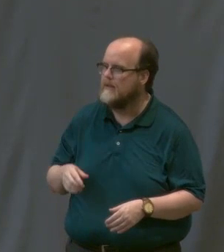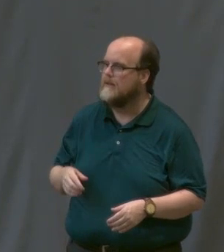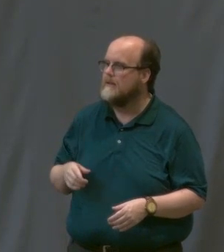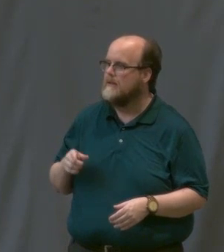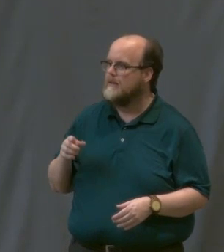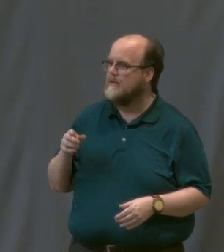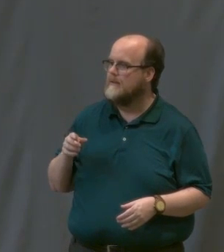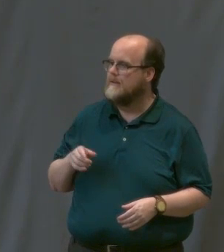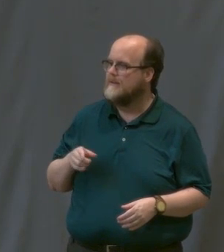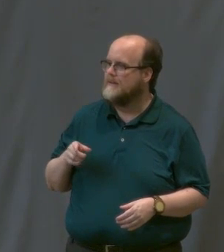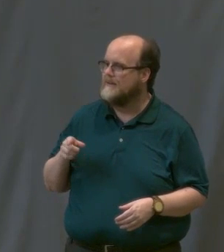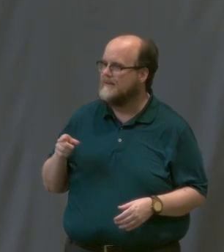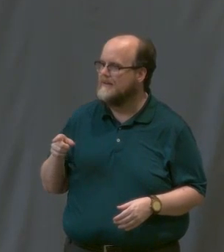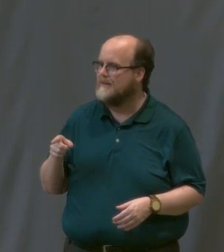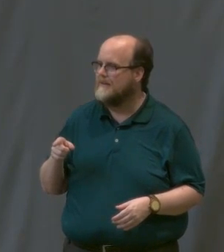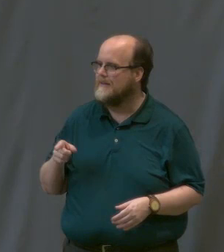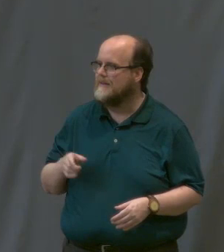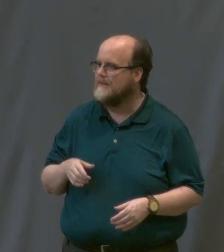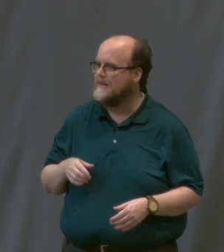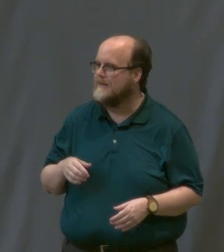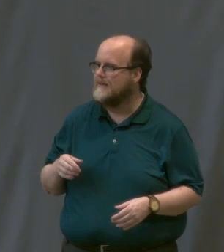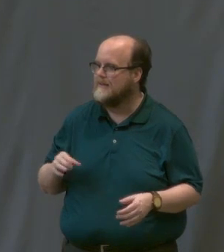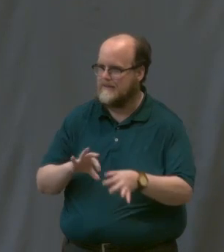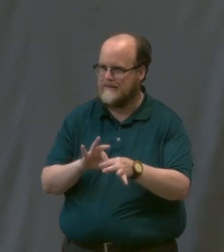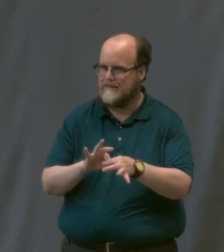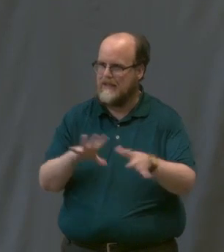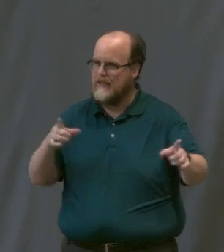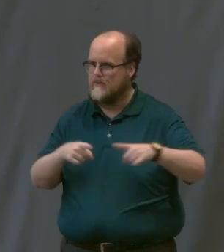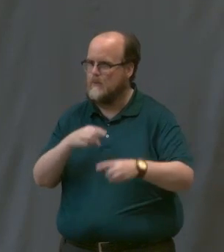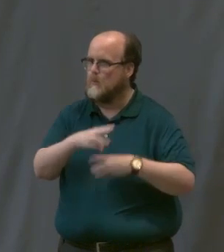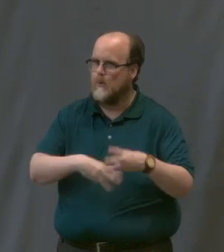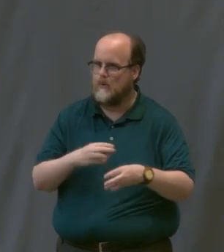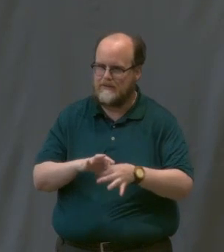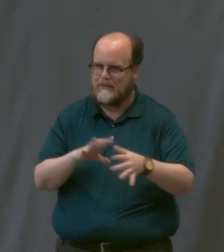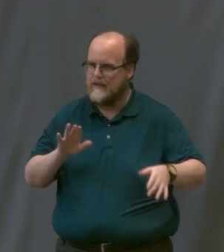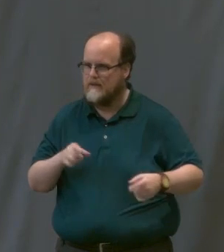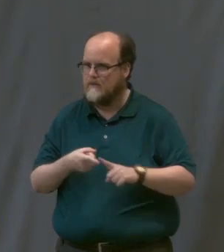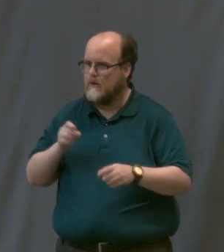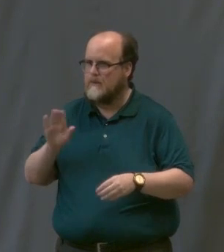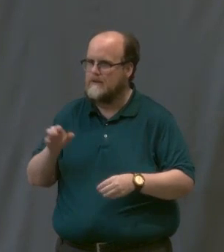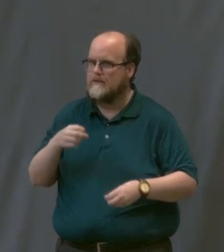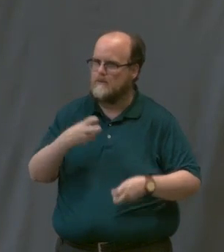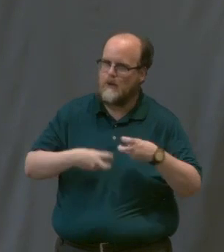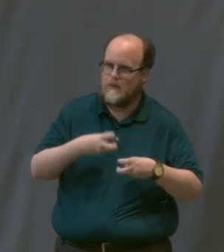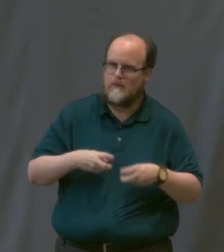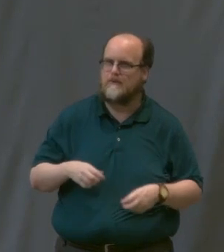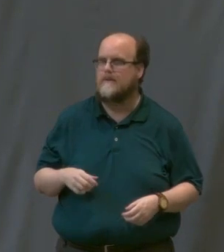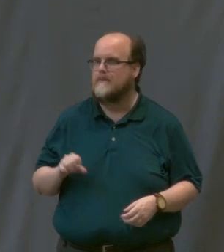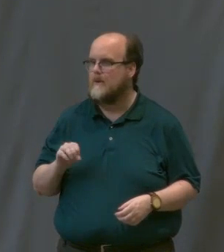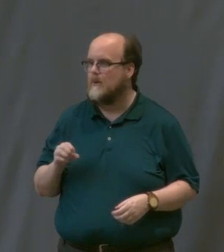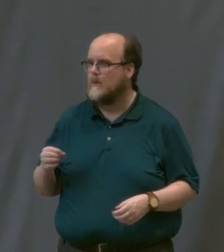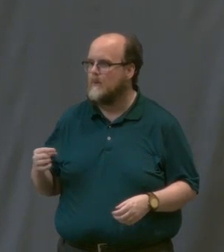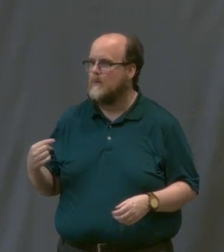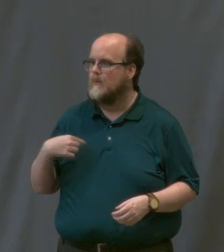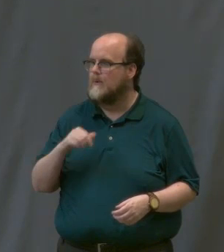saying that's from this world trouble. That's a good point. We don't have